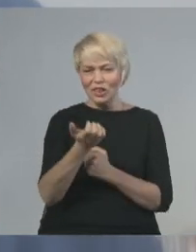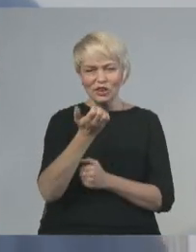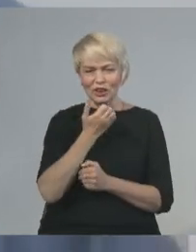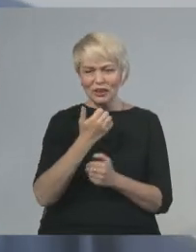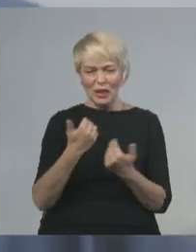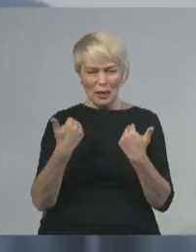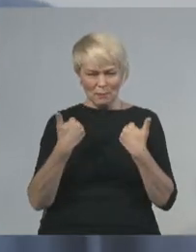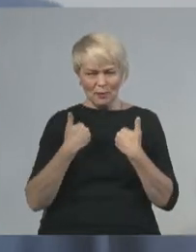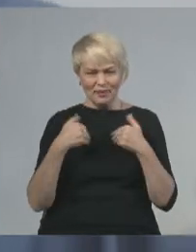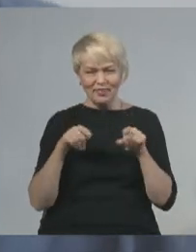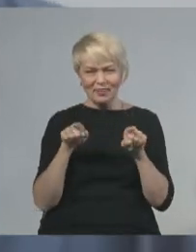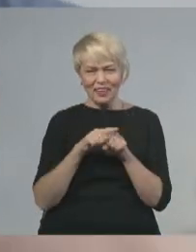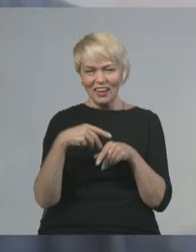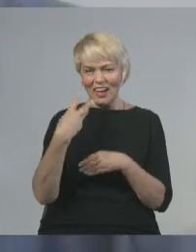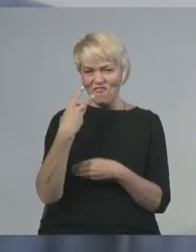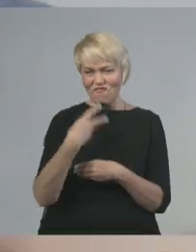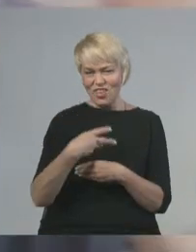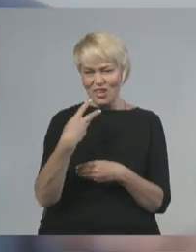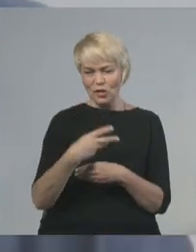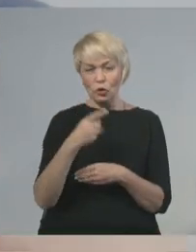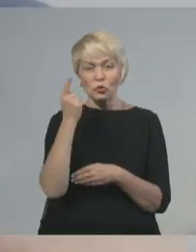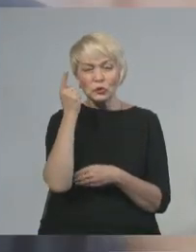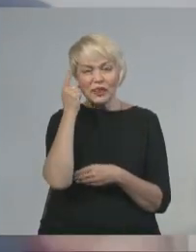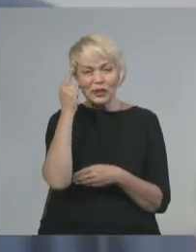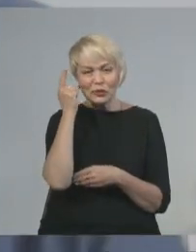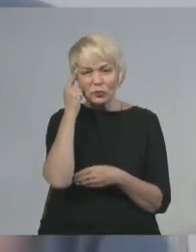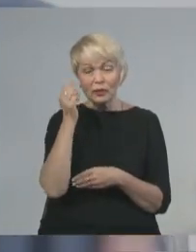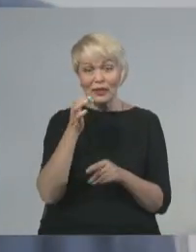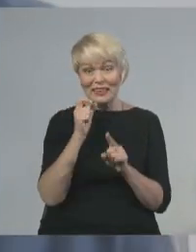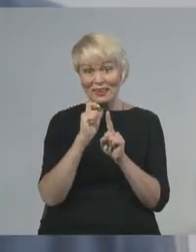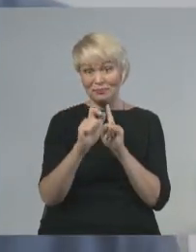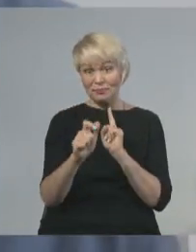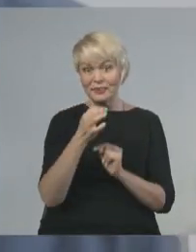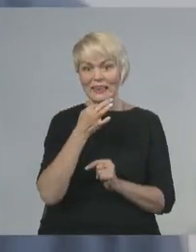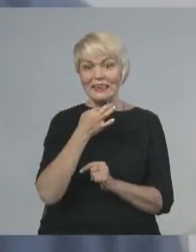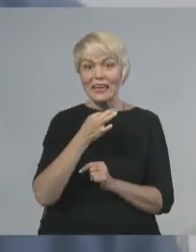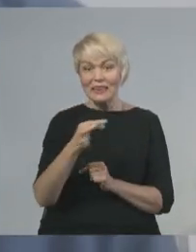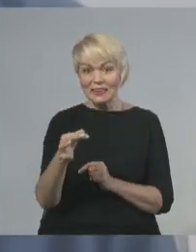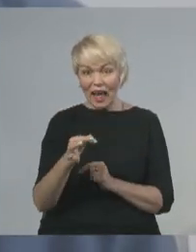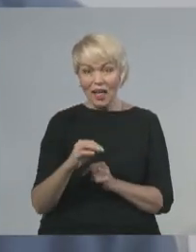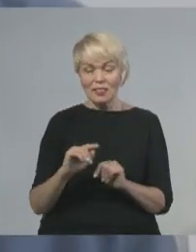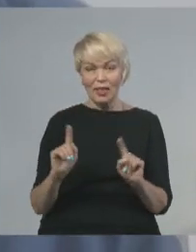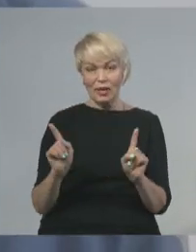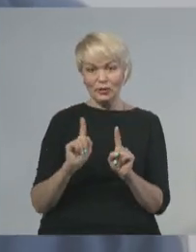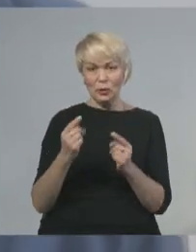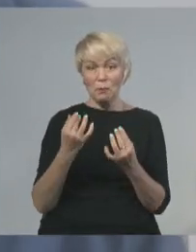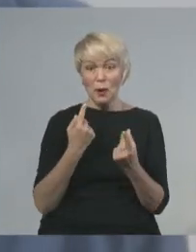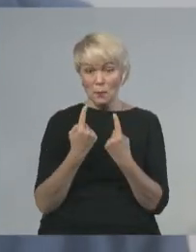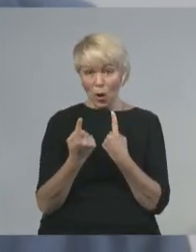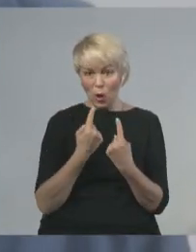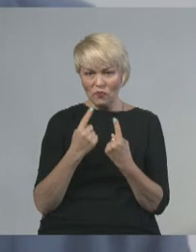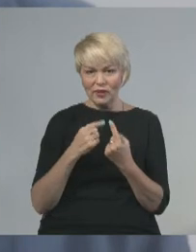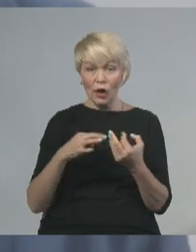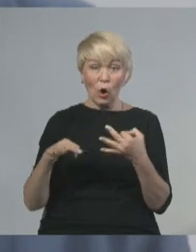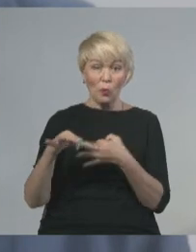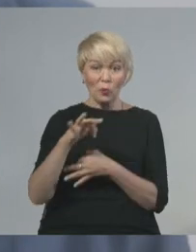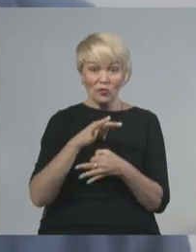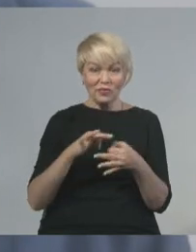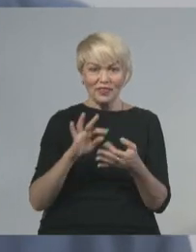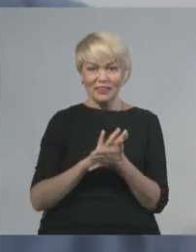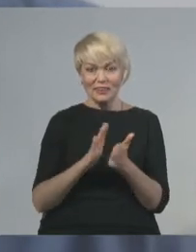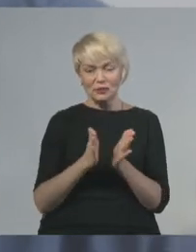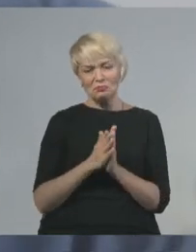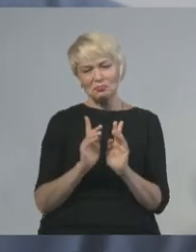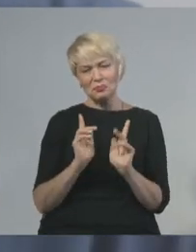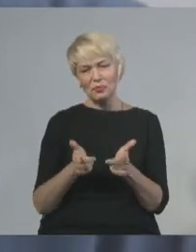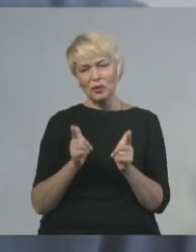can't really believe it and then we talked about it and and it was fine but that was quite surprising um uh